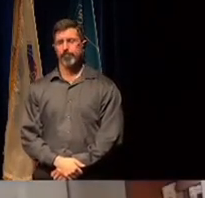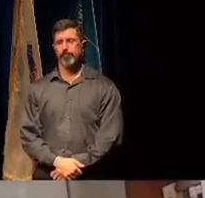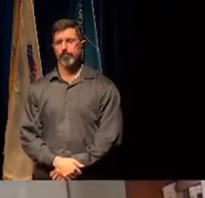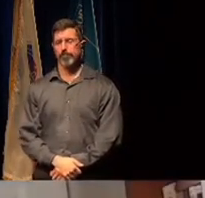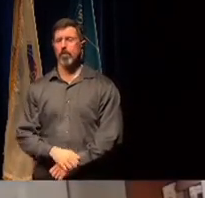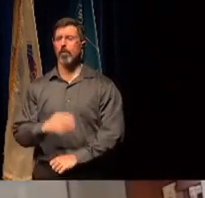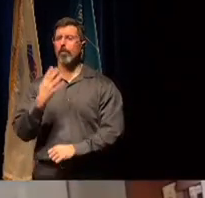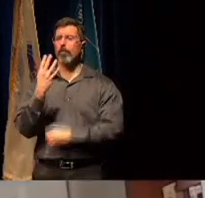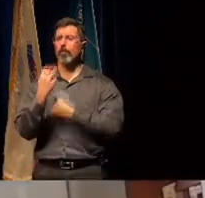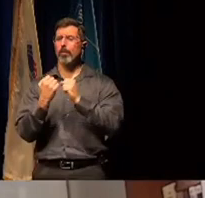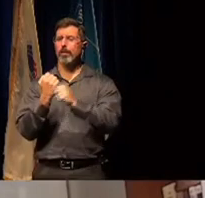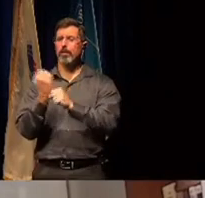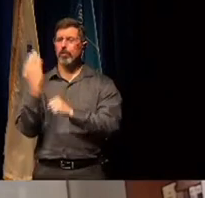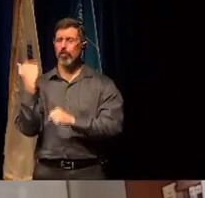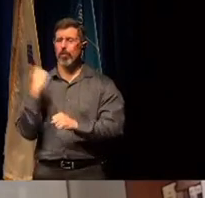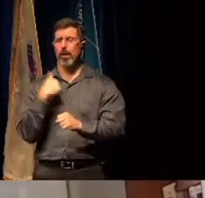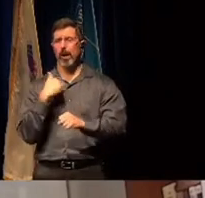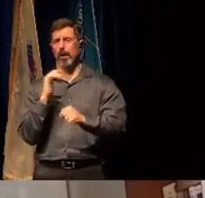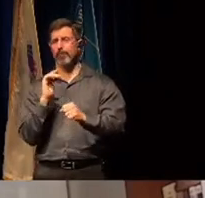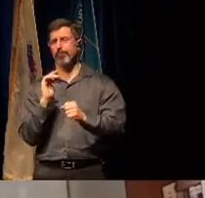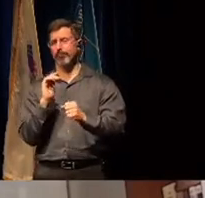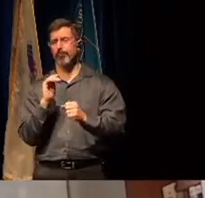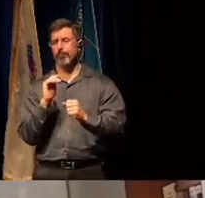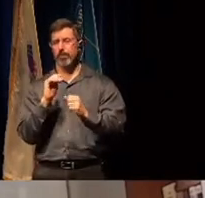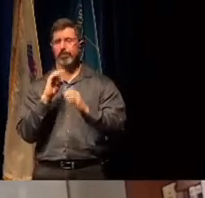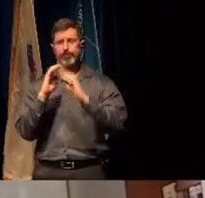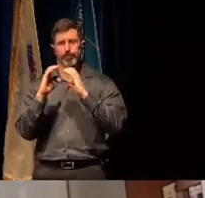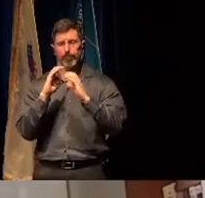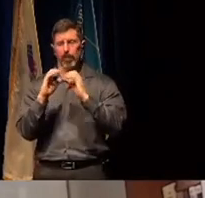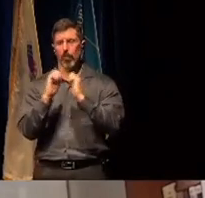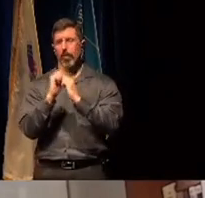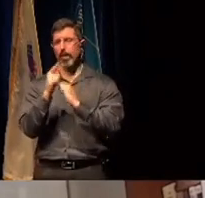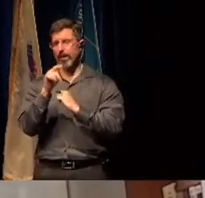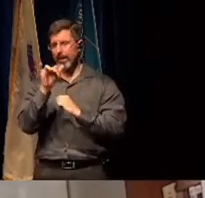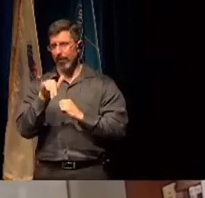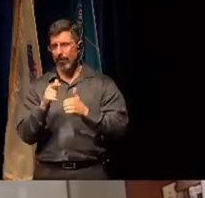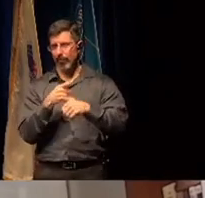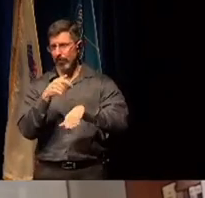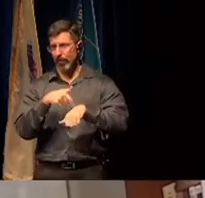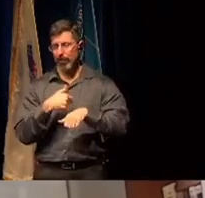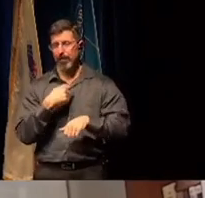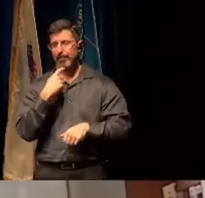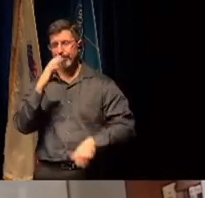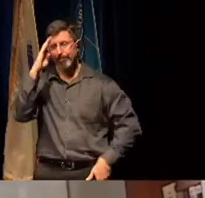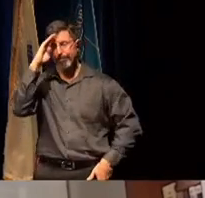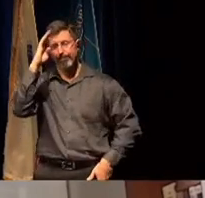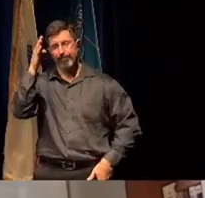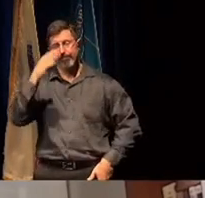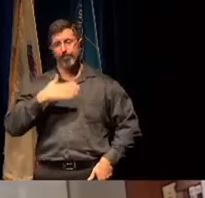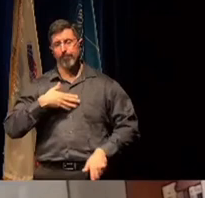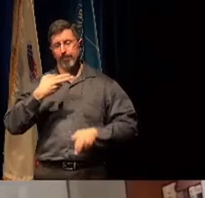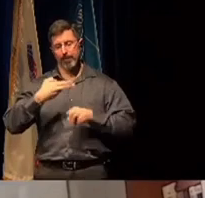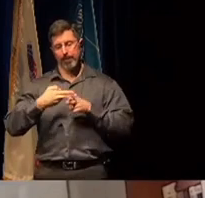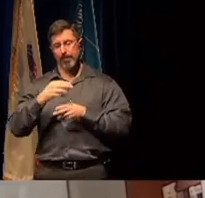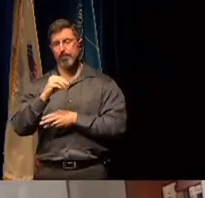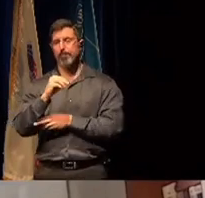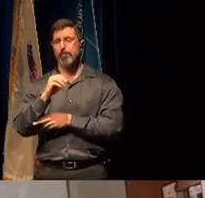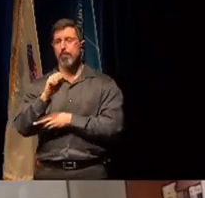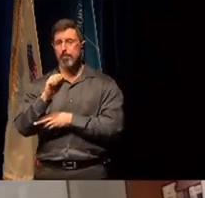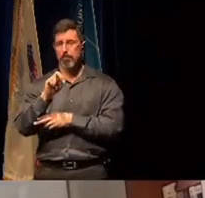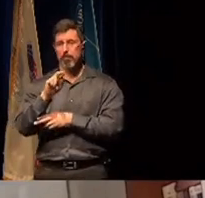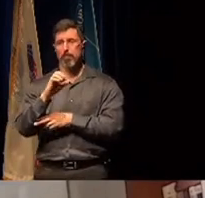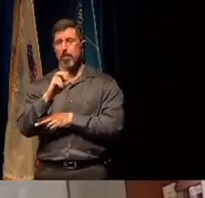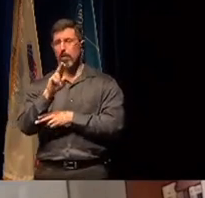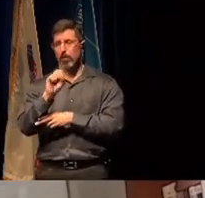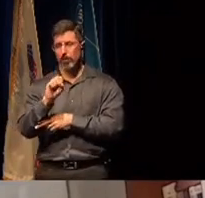Four years ago, I reached out to Gary Beikirch, absolutely cold, and my message said in part, hi. My name is Marcus Brotherton. A friend told me about